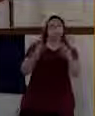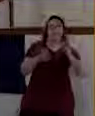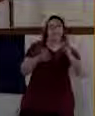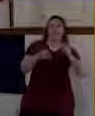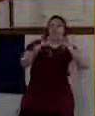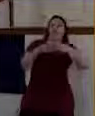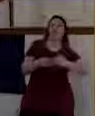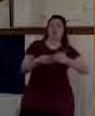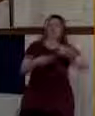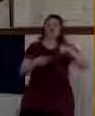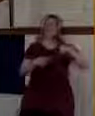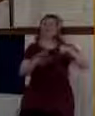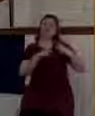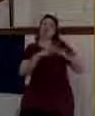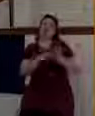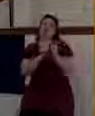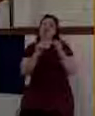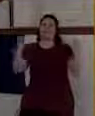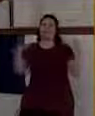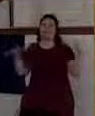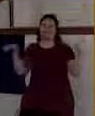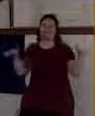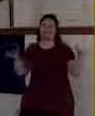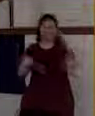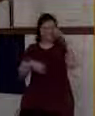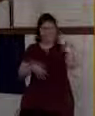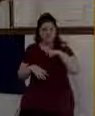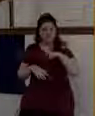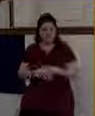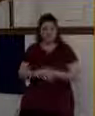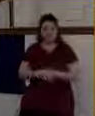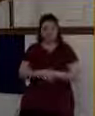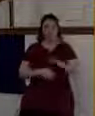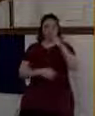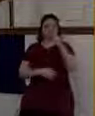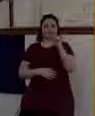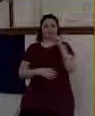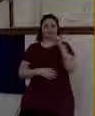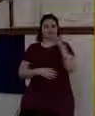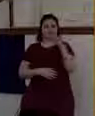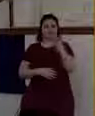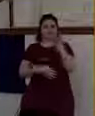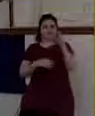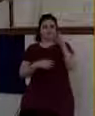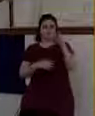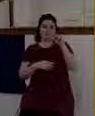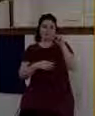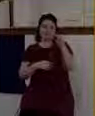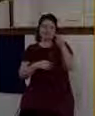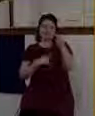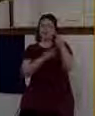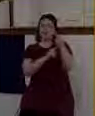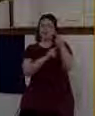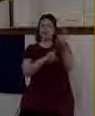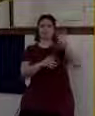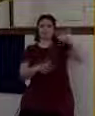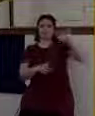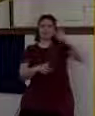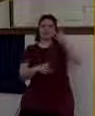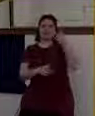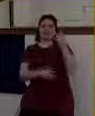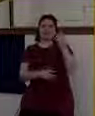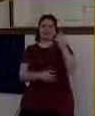founders of these religions said. For example, Joseph Smith said that he had one night in 1823,